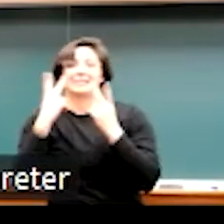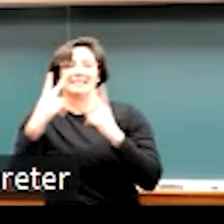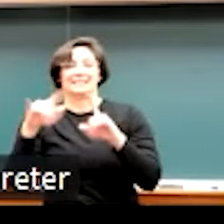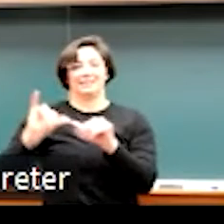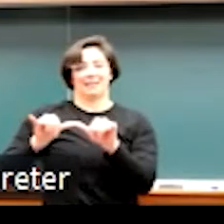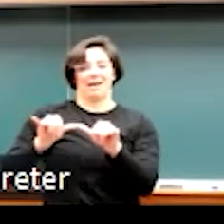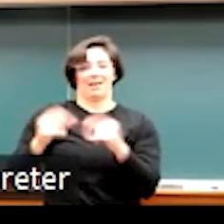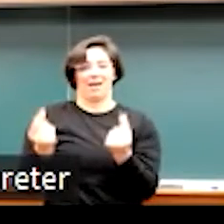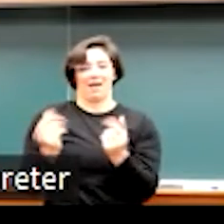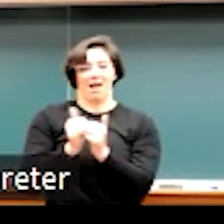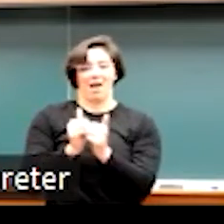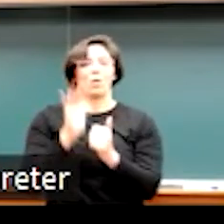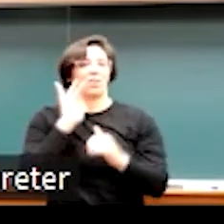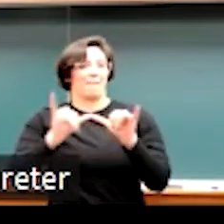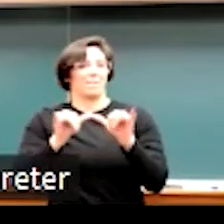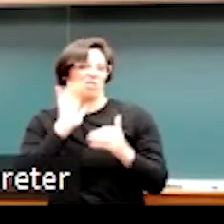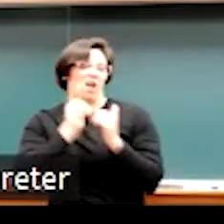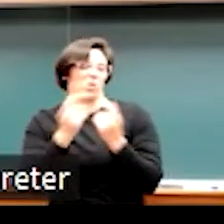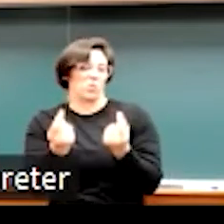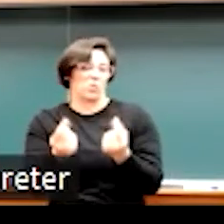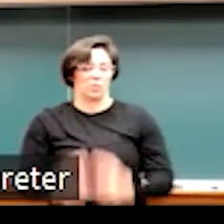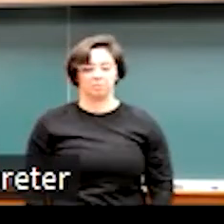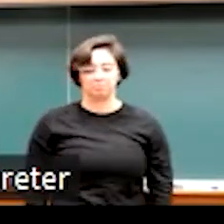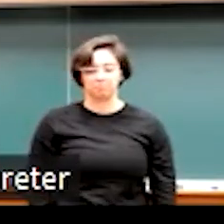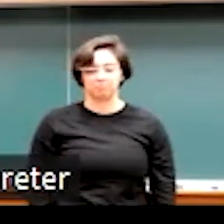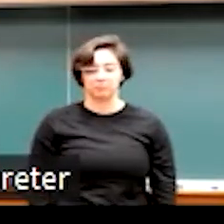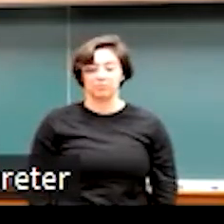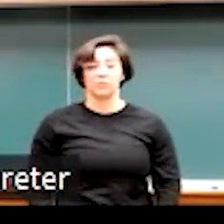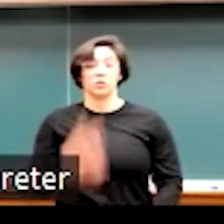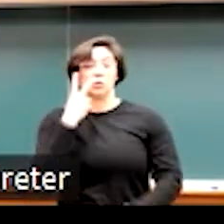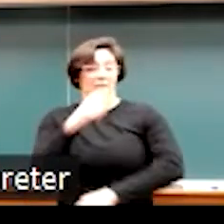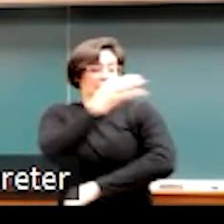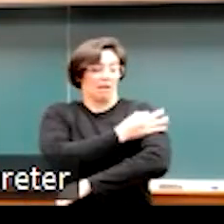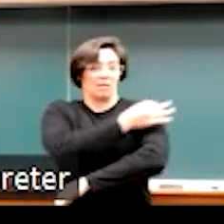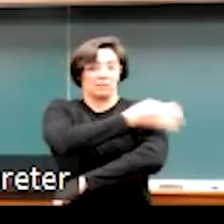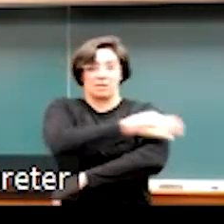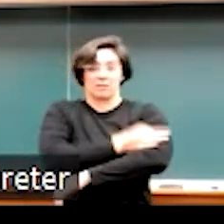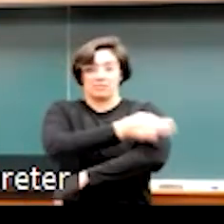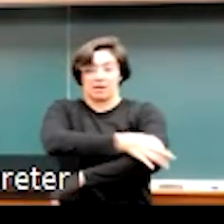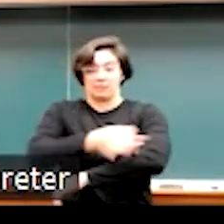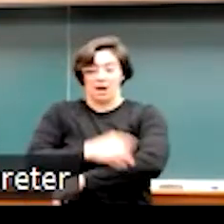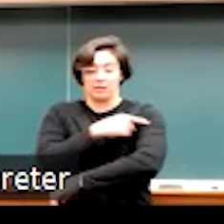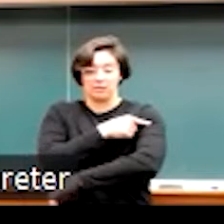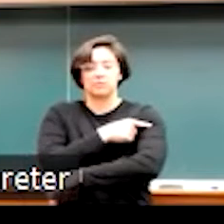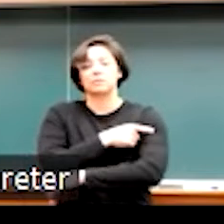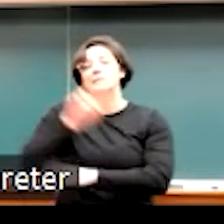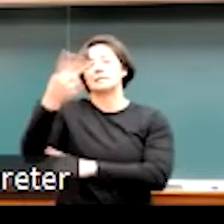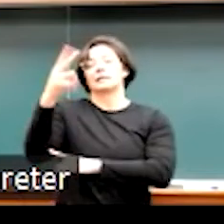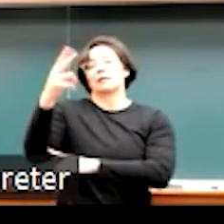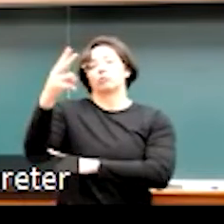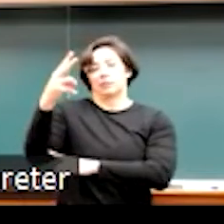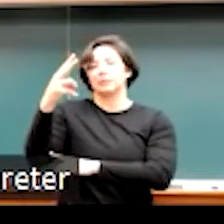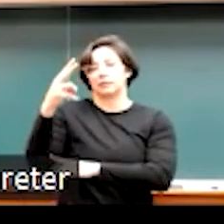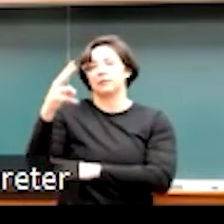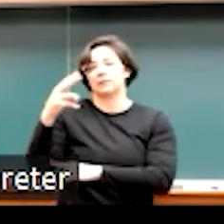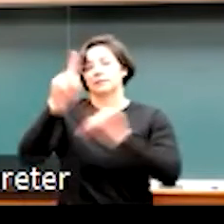from that. And that's how those measurements are done. The dots that you see on the arm there, these are all secondary